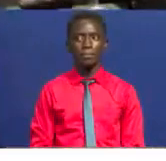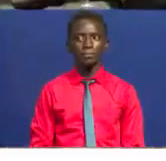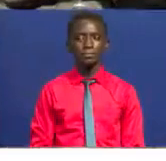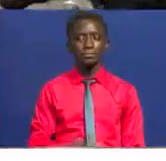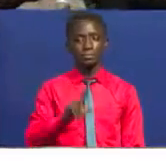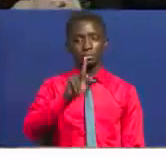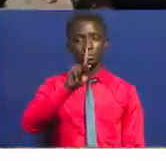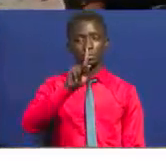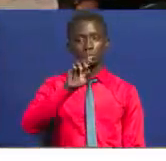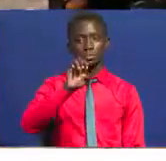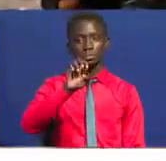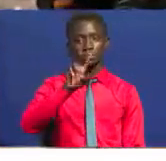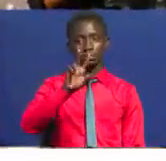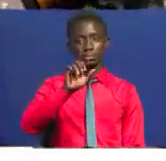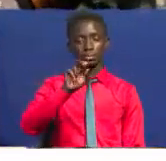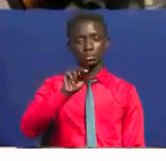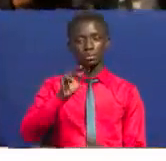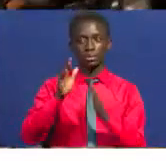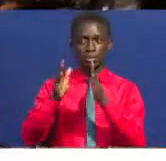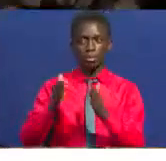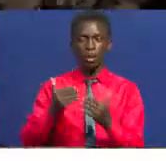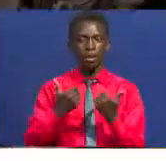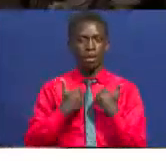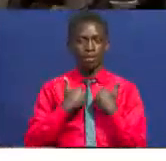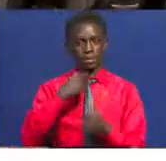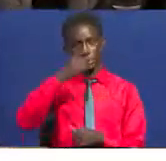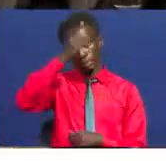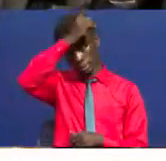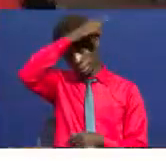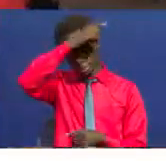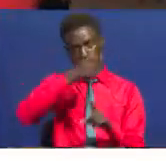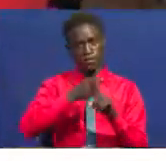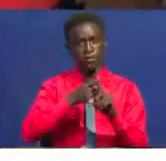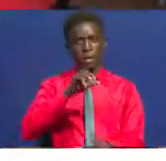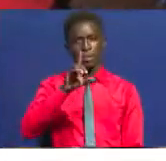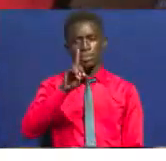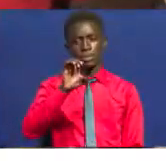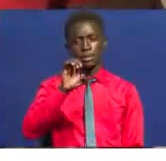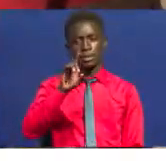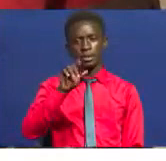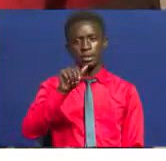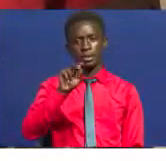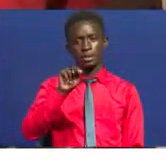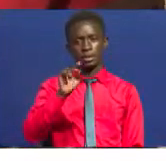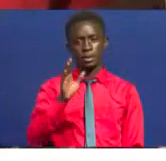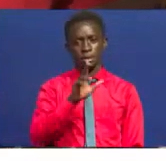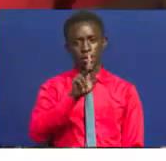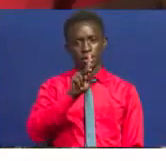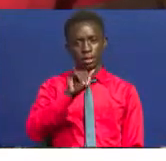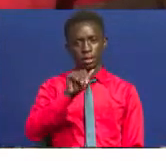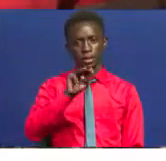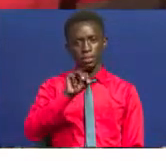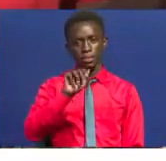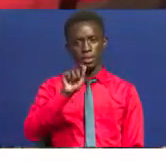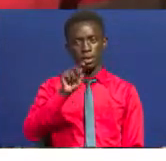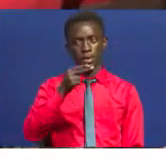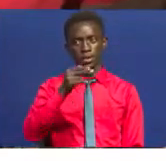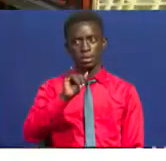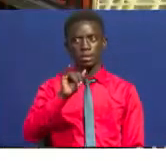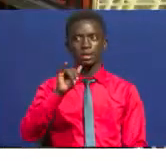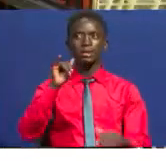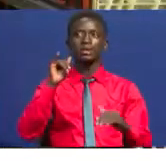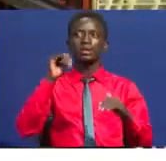Kelvin holds a degree in mechatronics engineering from Dedan Kimathi University and is making a good living out of fixing hybrid